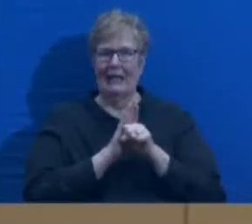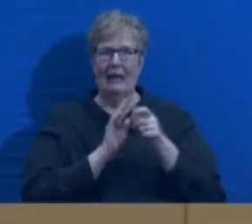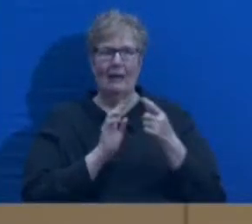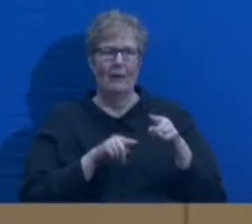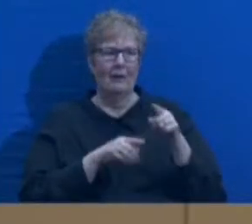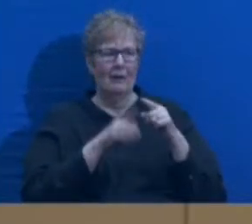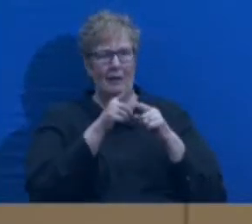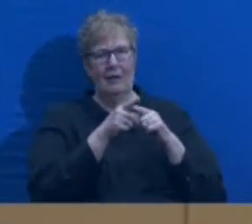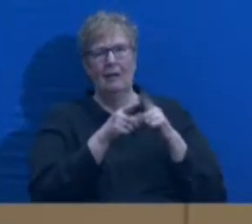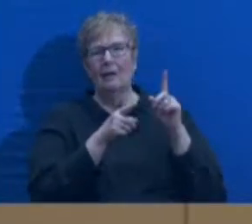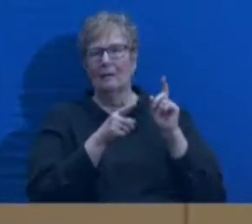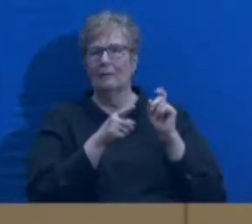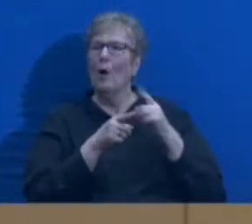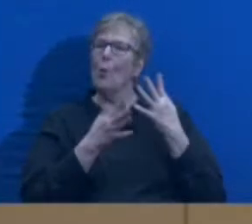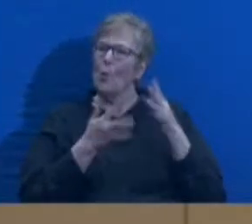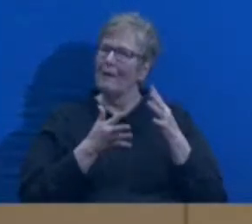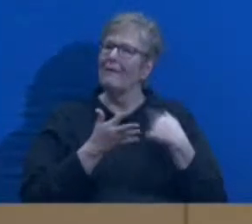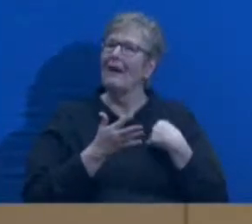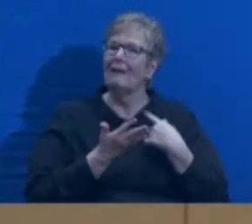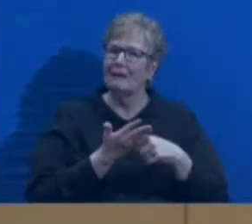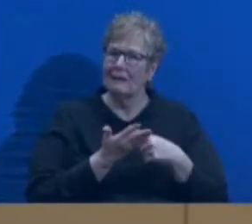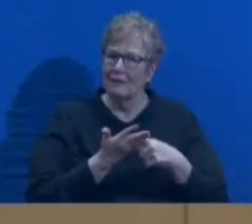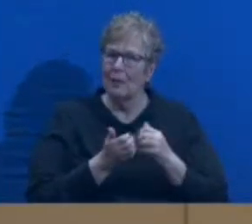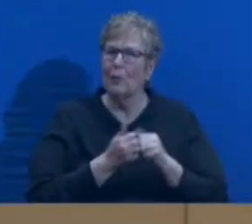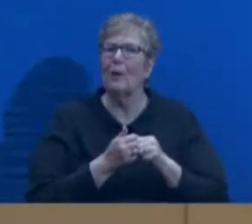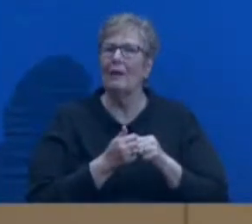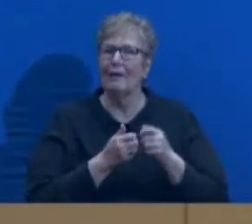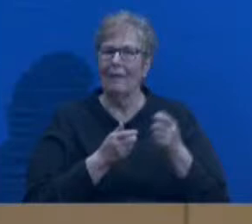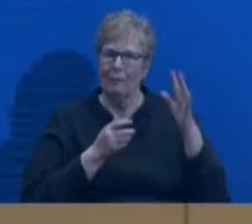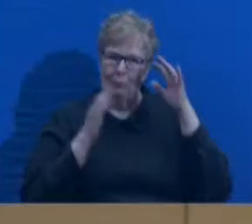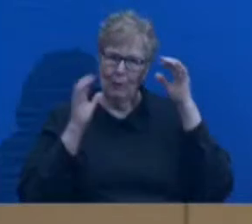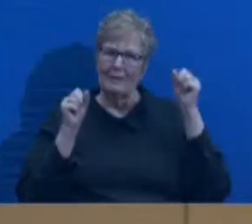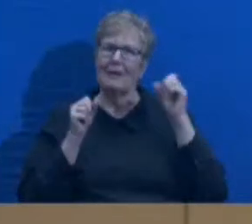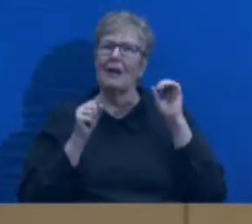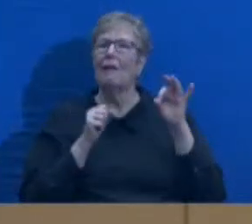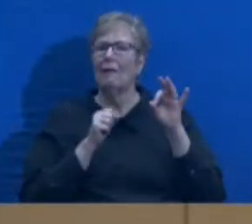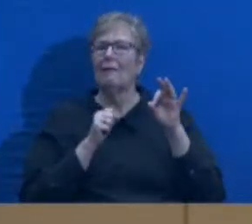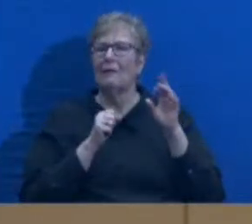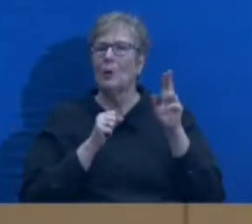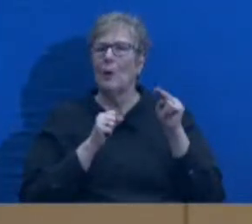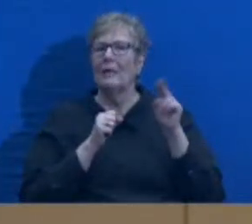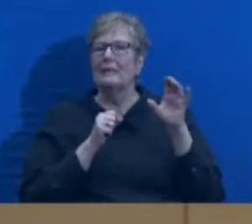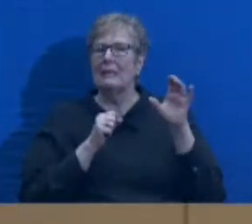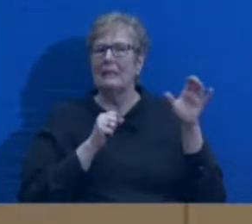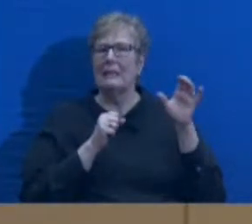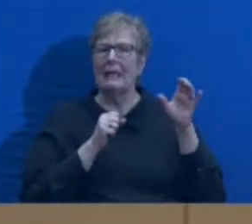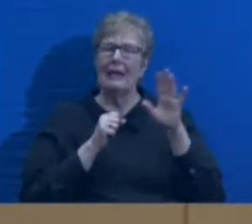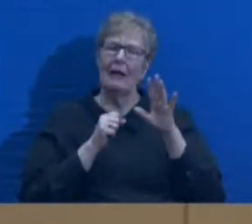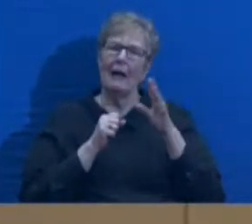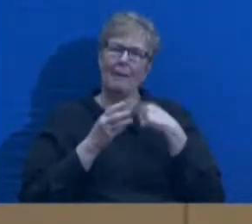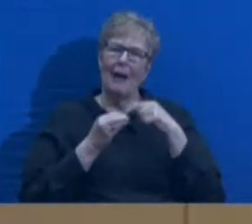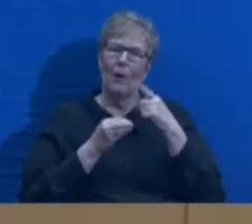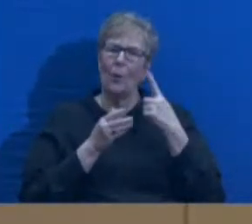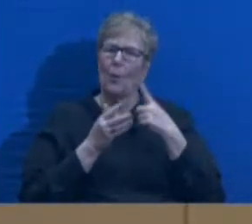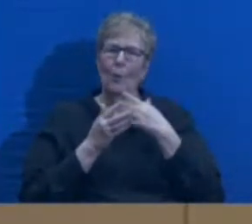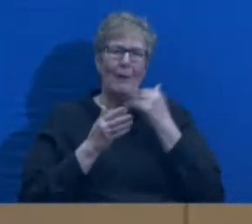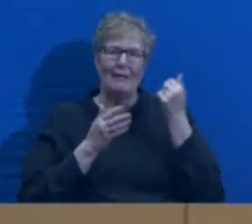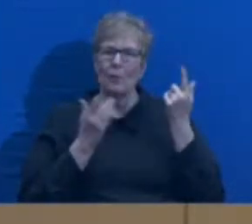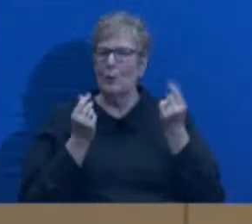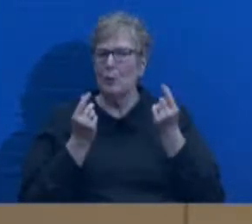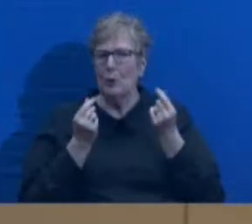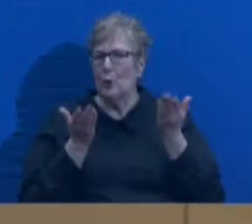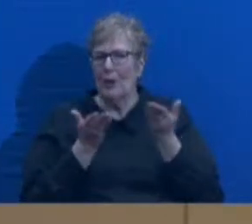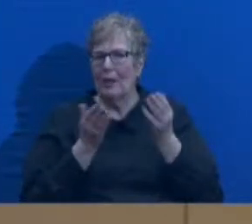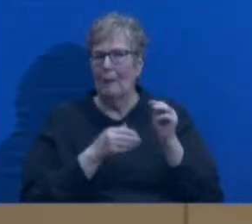We've had specific conversations with the Chancellor and her team around what's best to do here in Mecklenburg